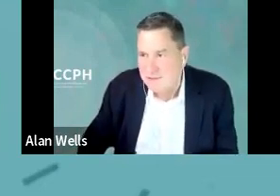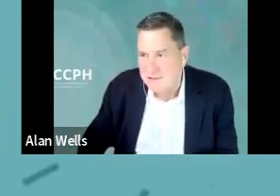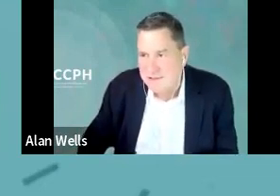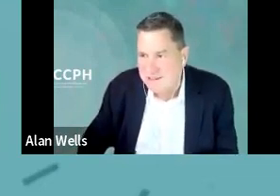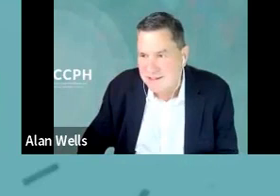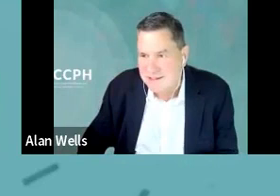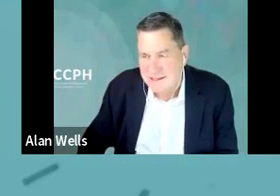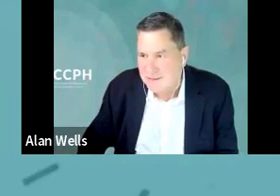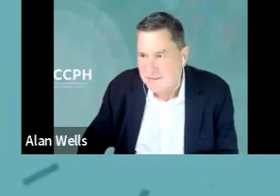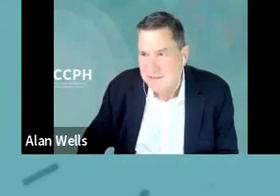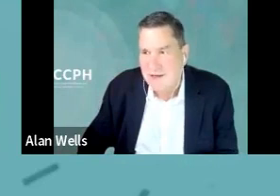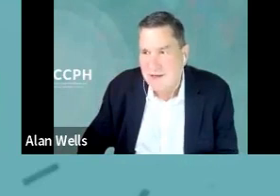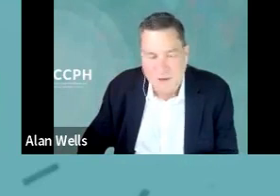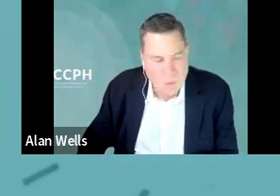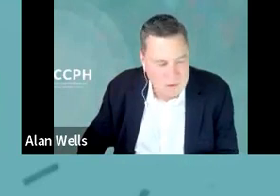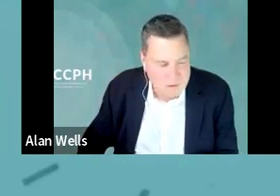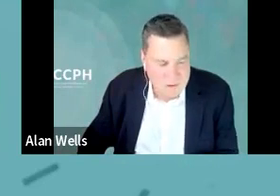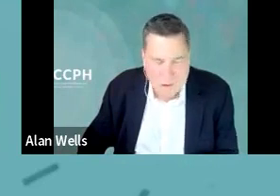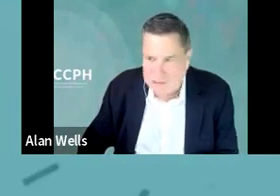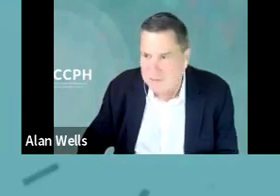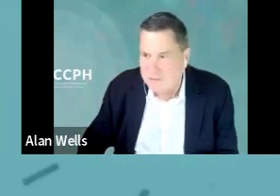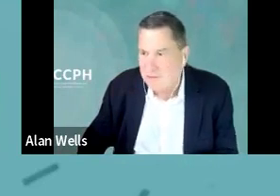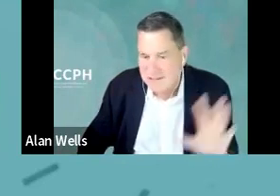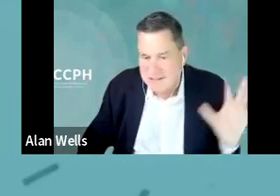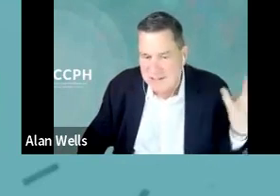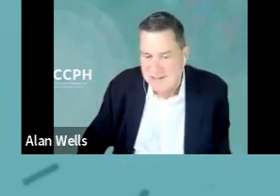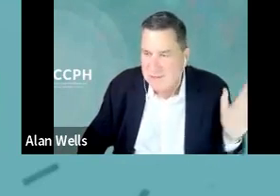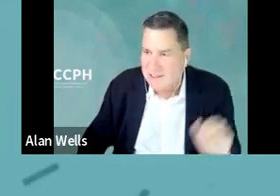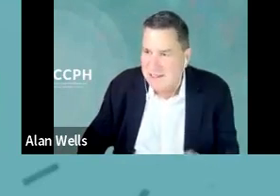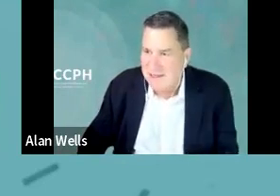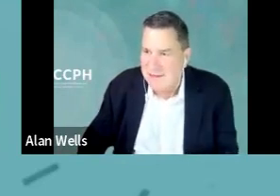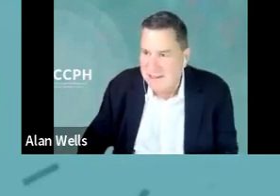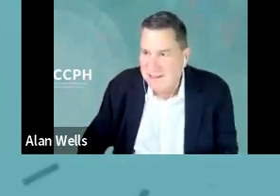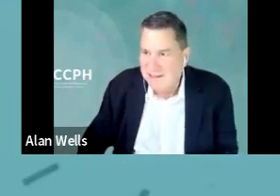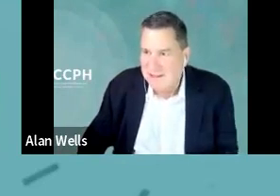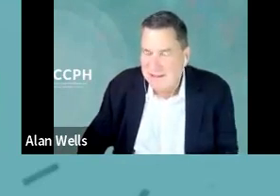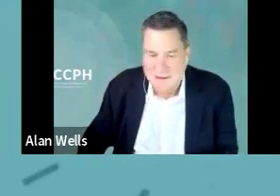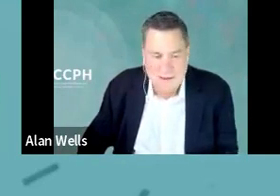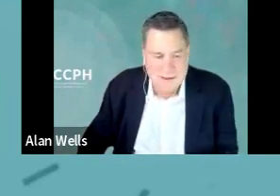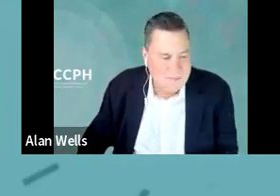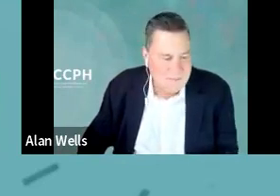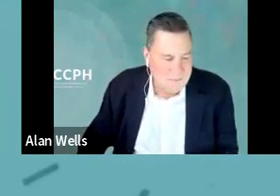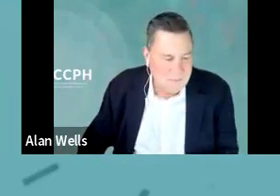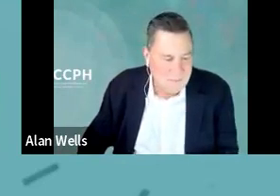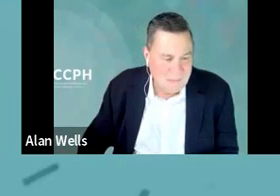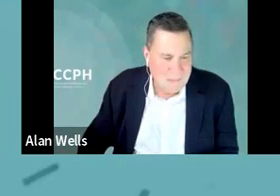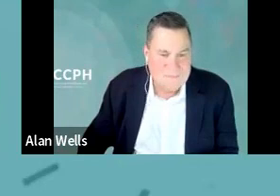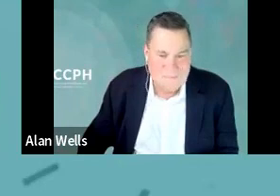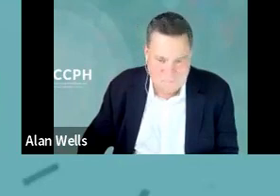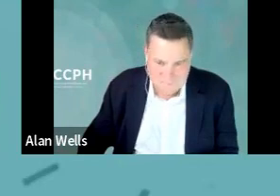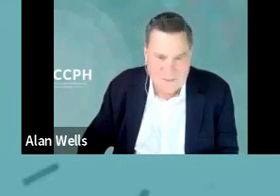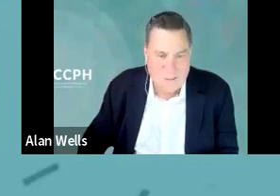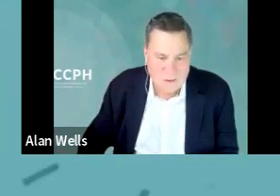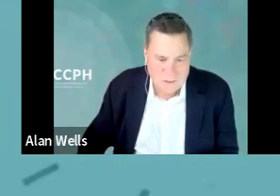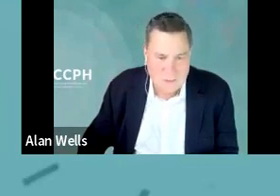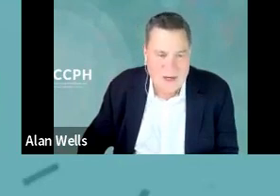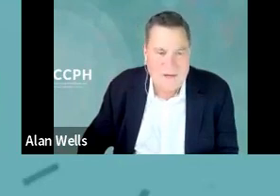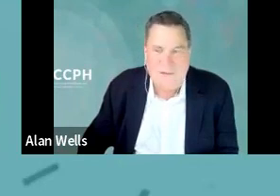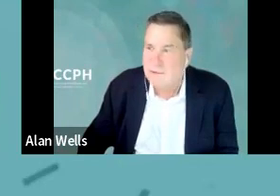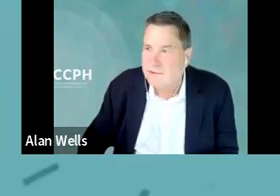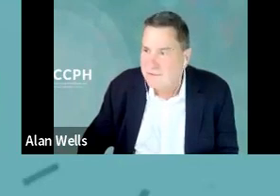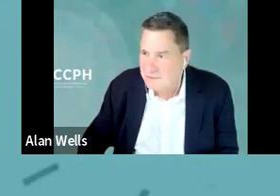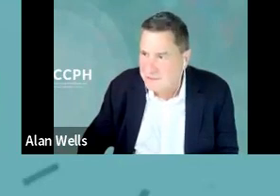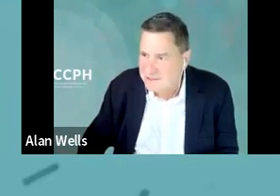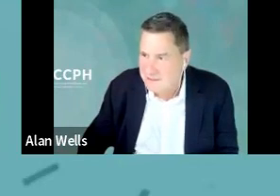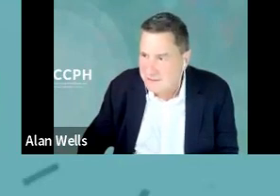for your participation today. It's been wonderful and awesome. It's great seeing everybody out. thereof. And we're going to